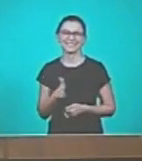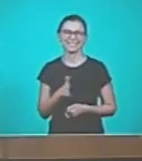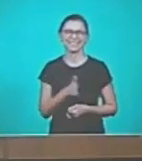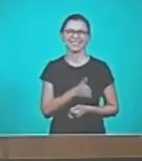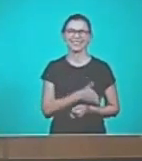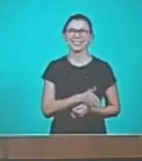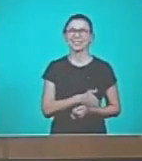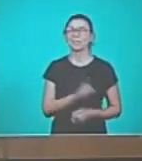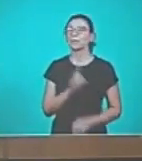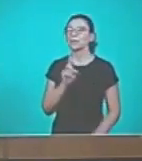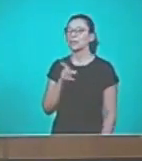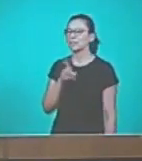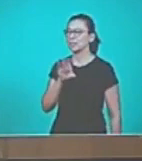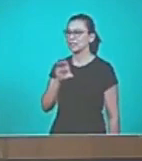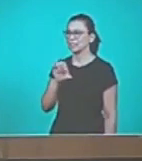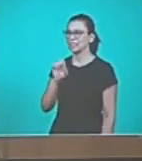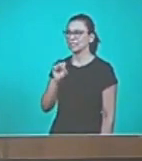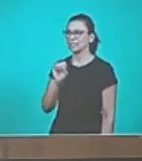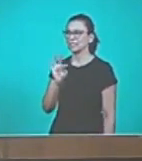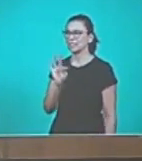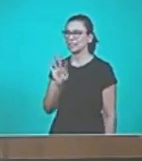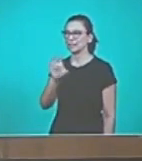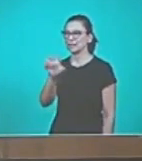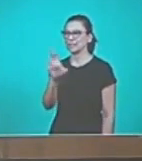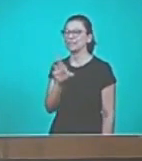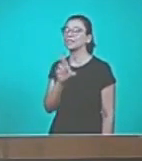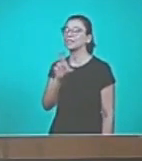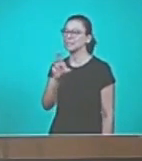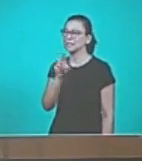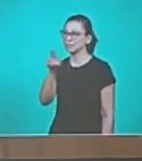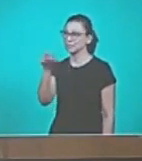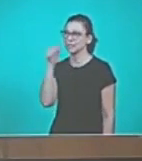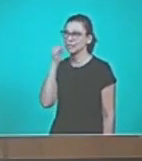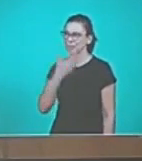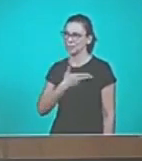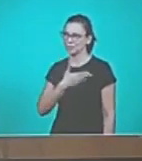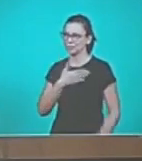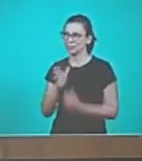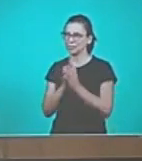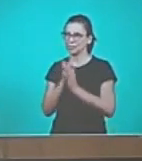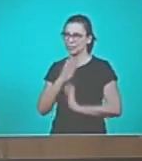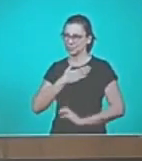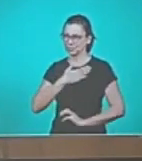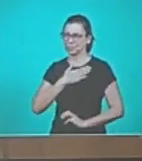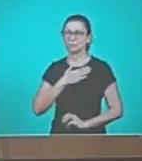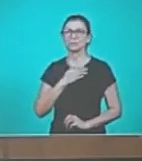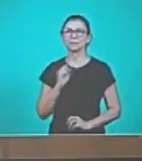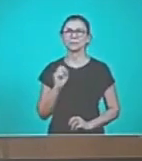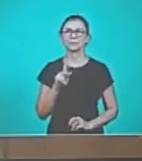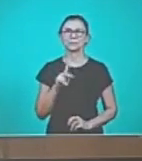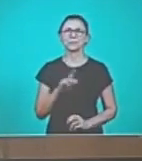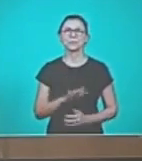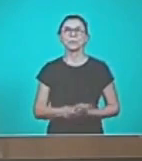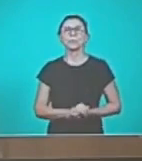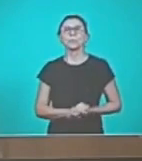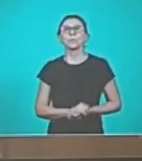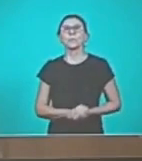So look, Esther, you're my friend. Pray for me, and that's all that I need.